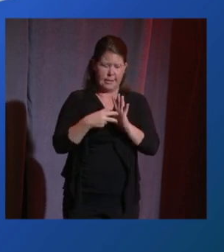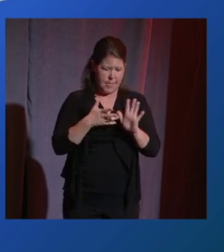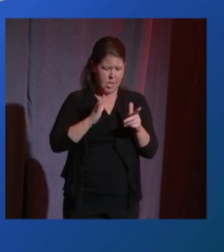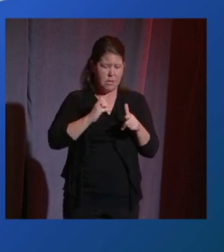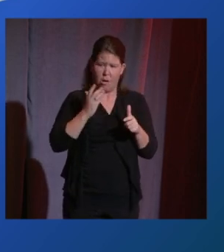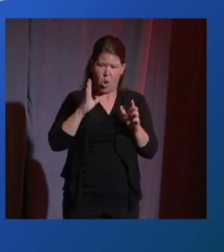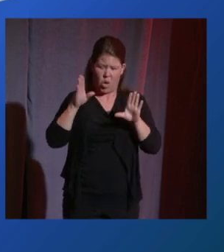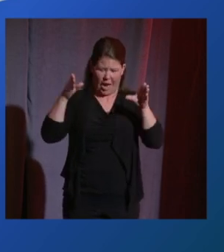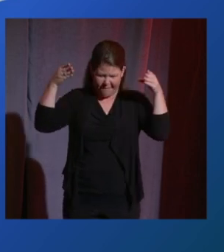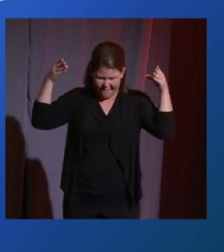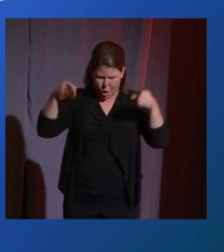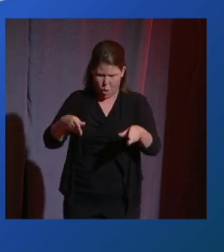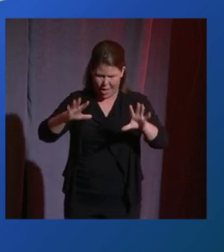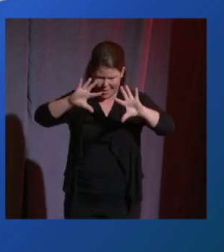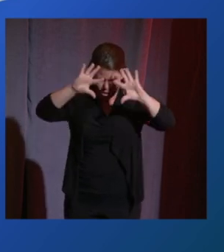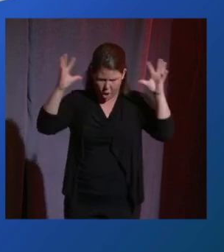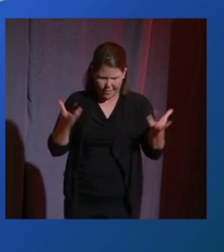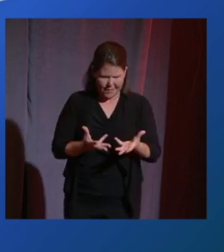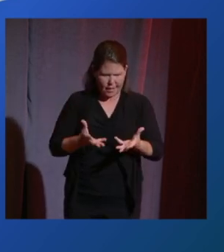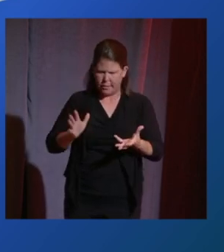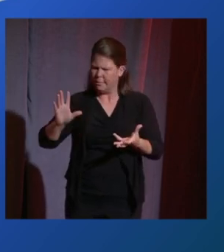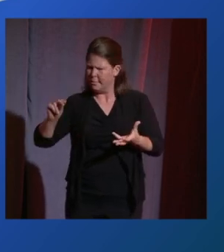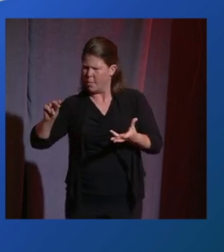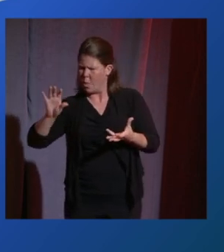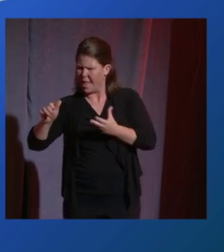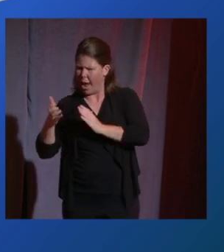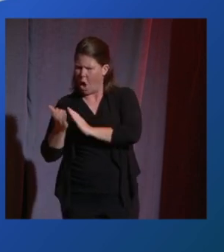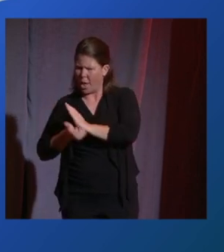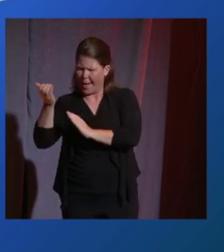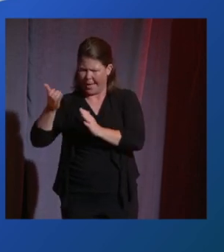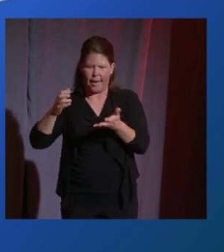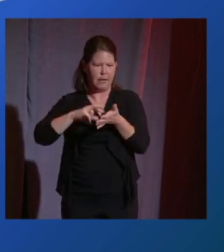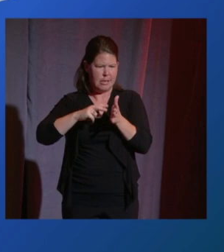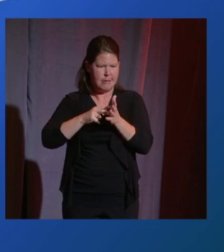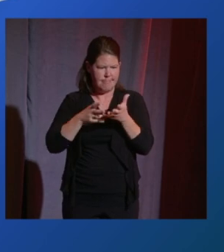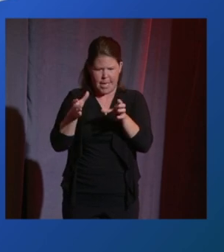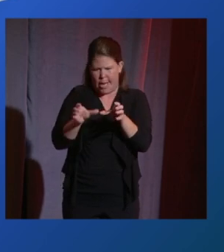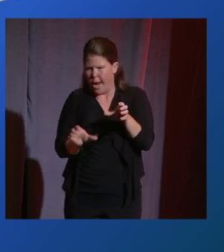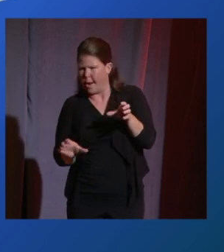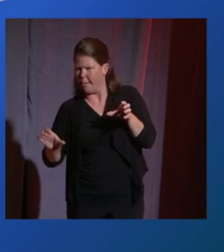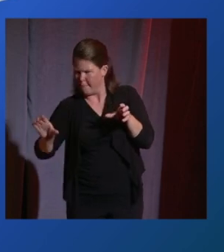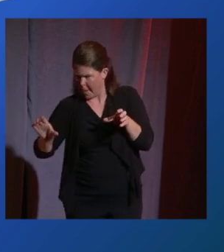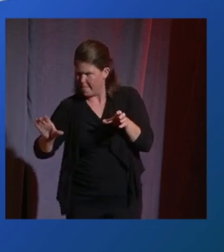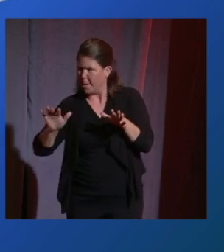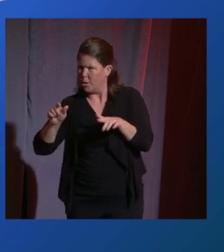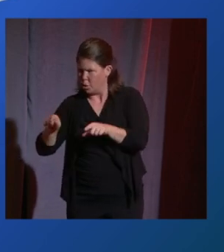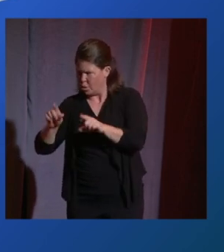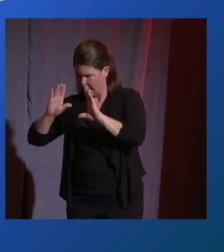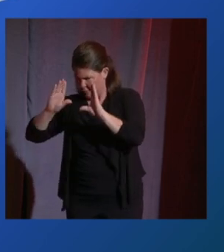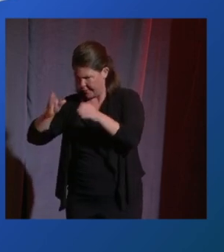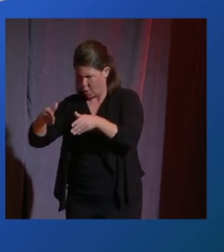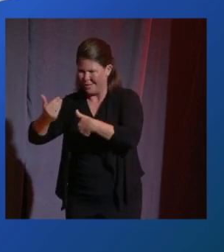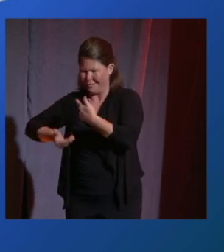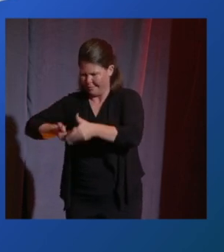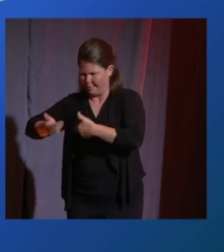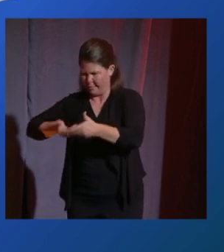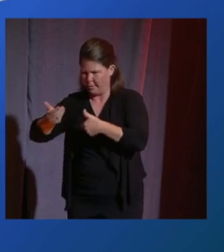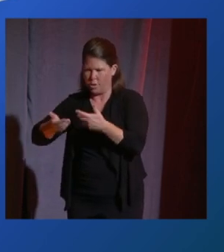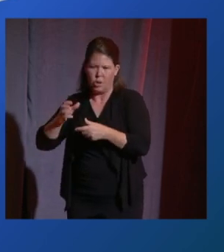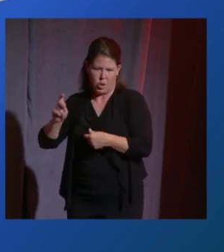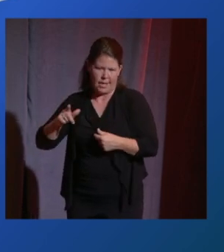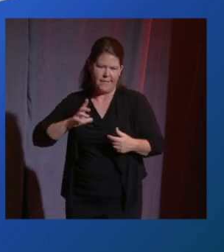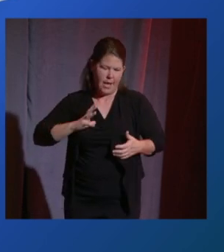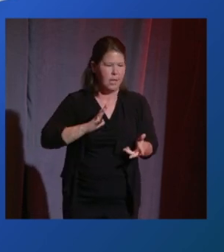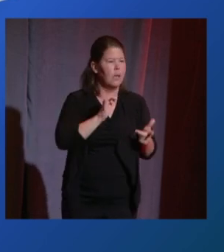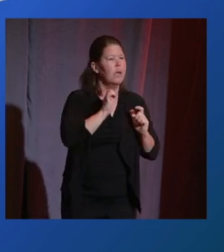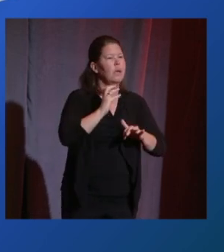geospatial um but I think it's a a matter of you know taking like Ashley I'm sorry Ashley said is to being